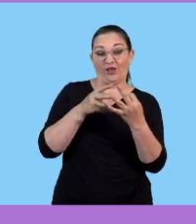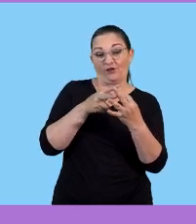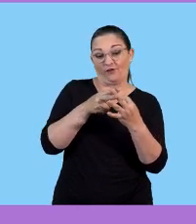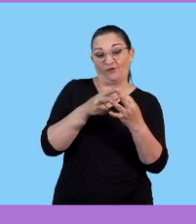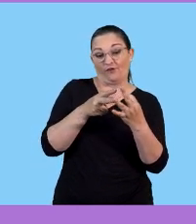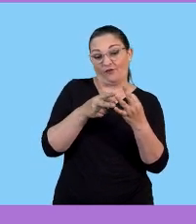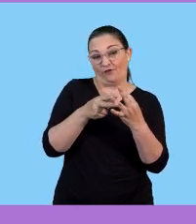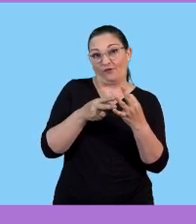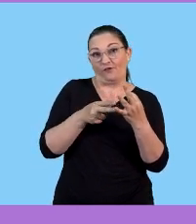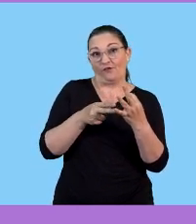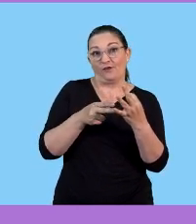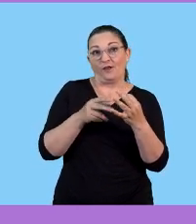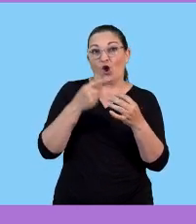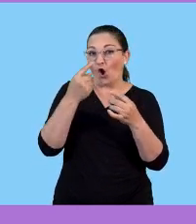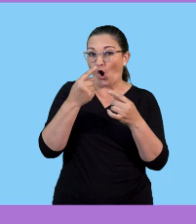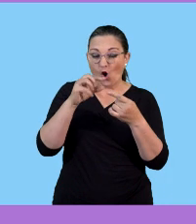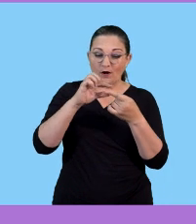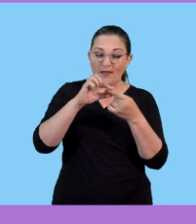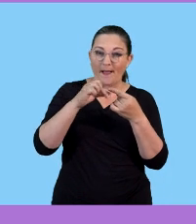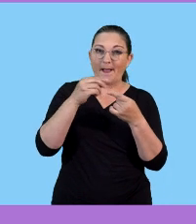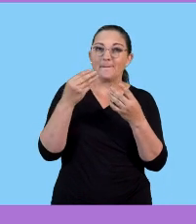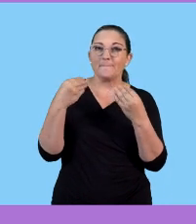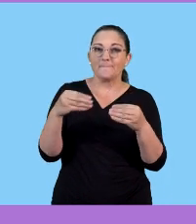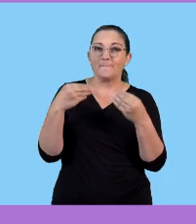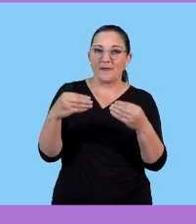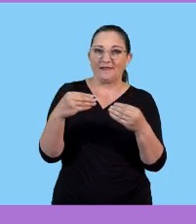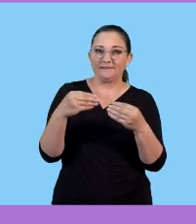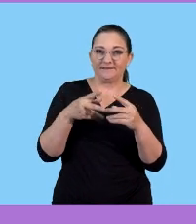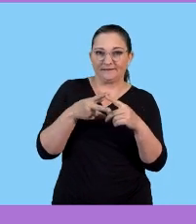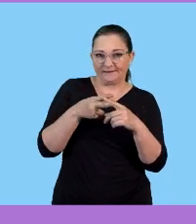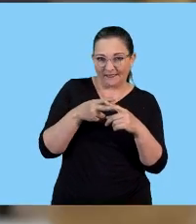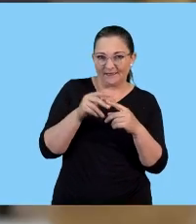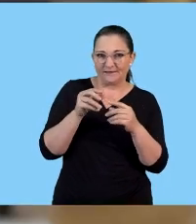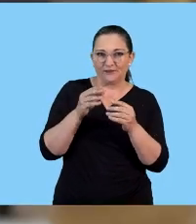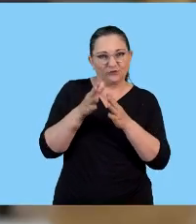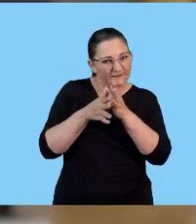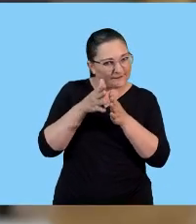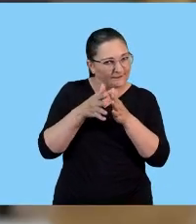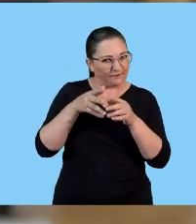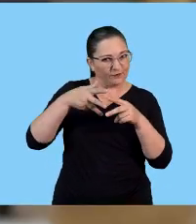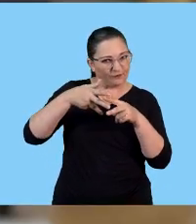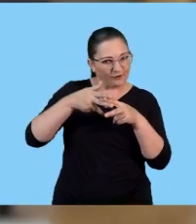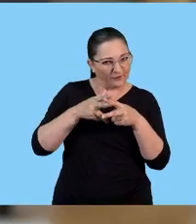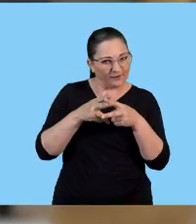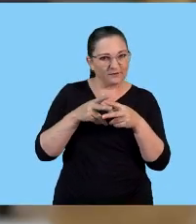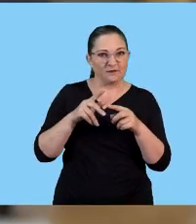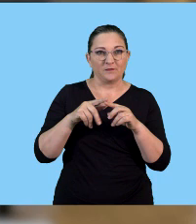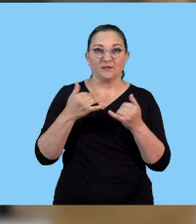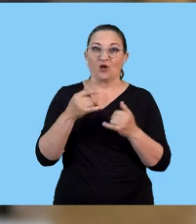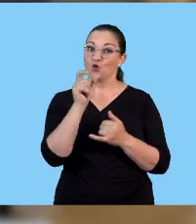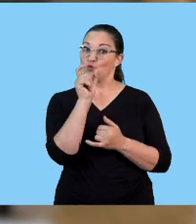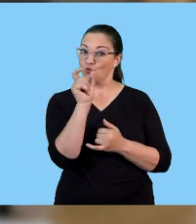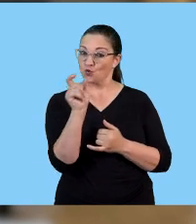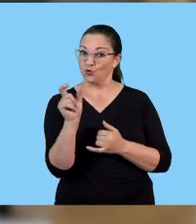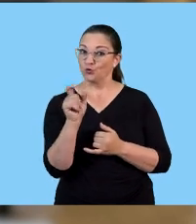electrical cord by cutting away the plastic insulation. All right, that's the first thing I'm doing. Now, please, boys and girls, when you're looking at these words that